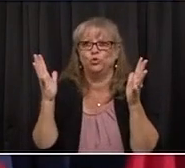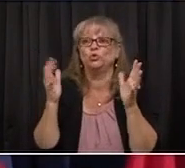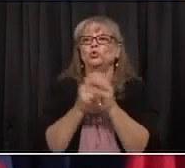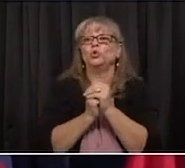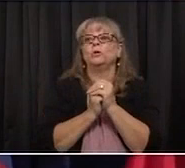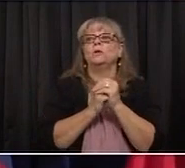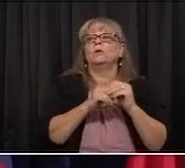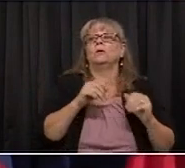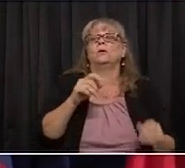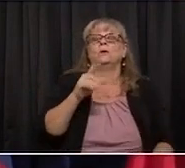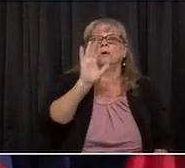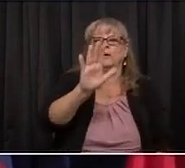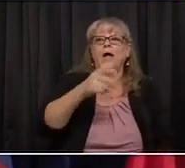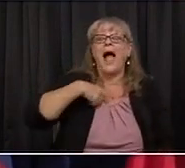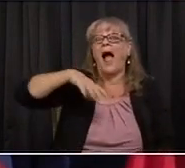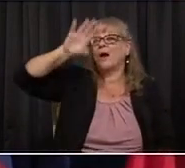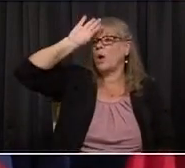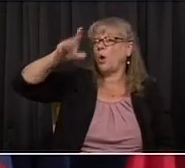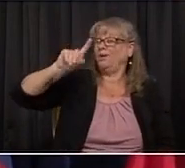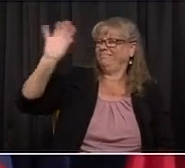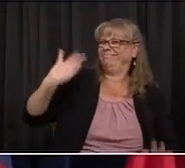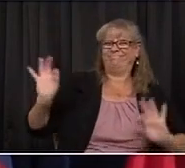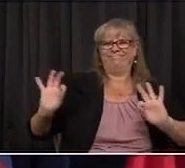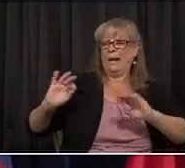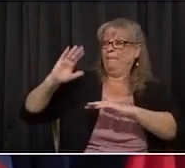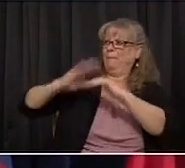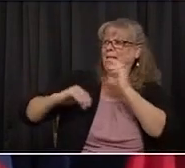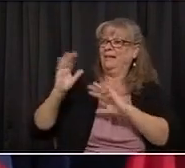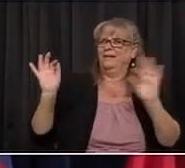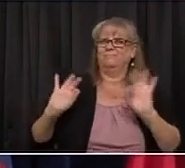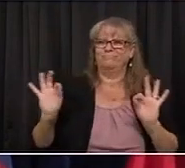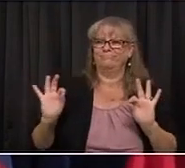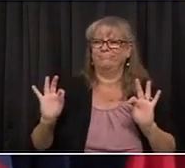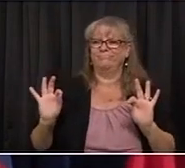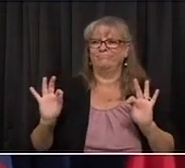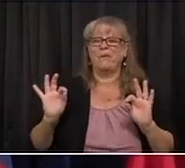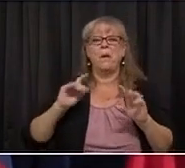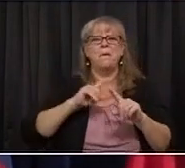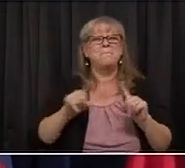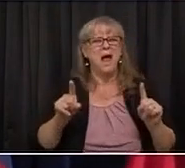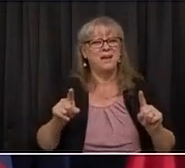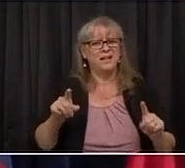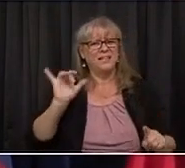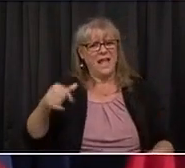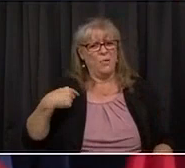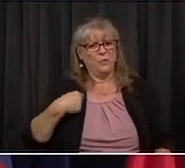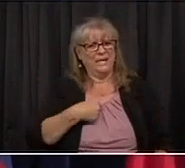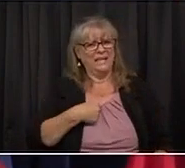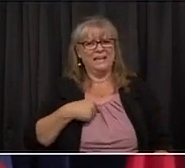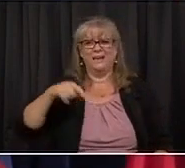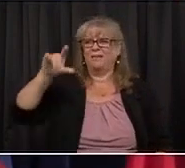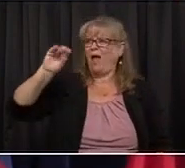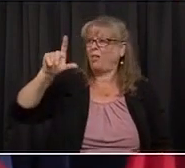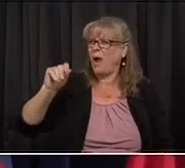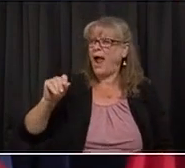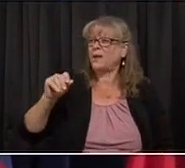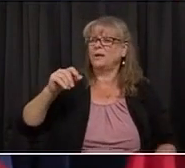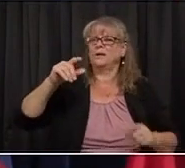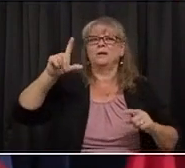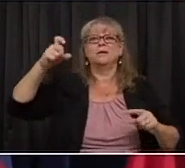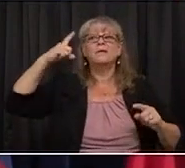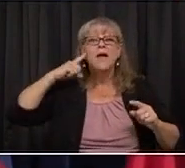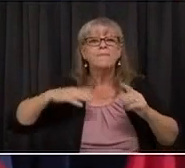it's a big part of our republic. It's who we are. It's our state capital. It's symbolic. It's